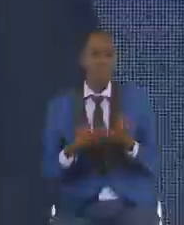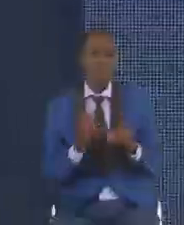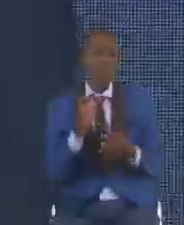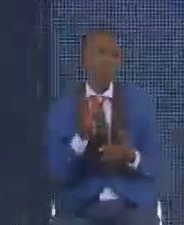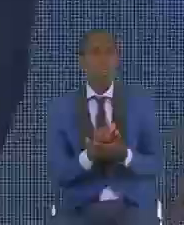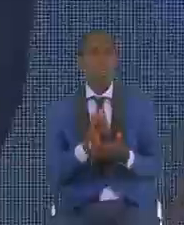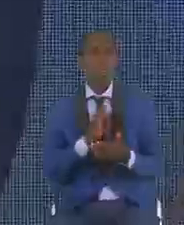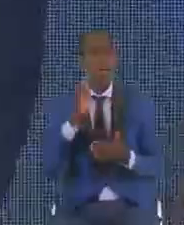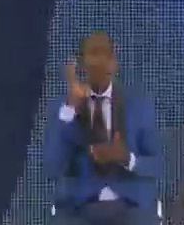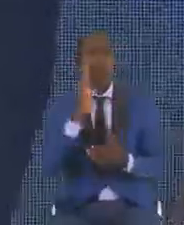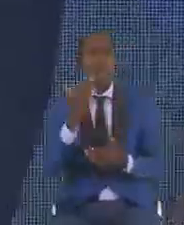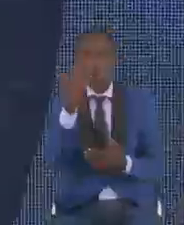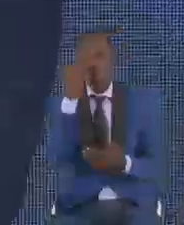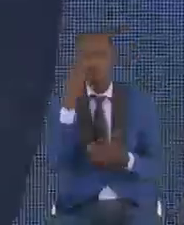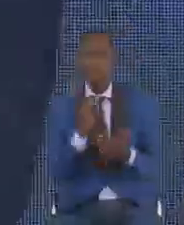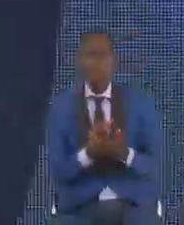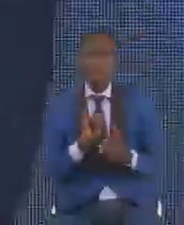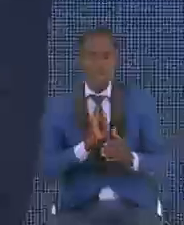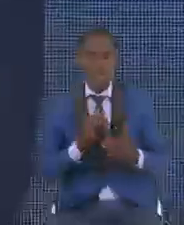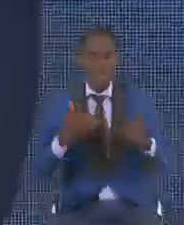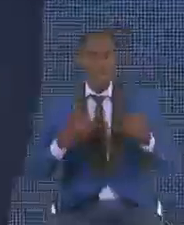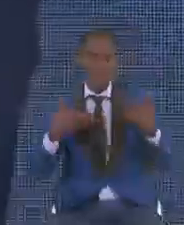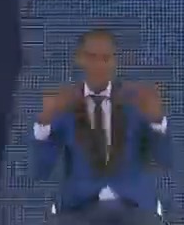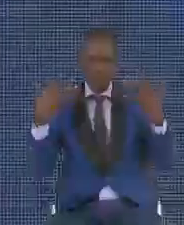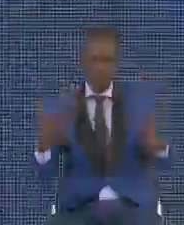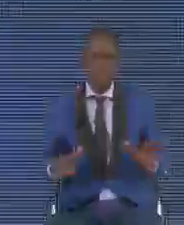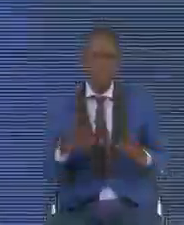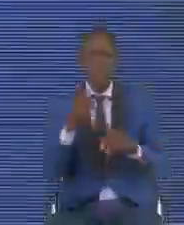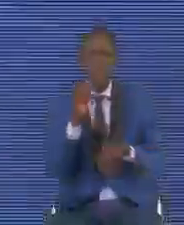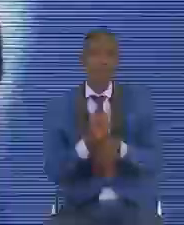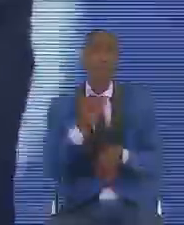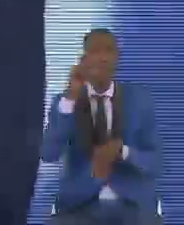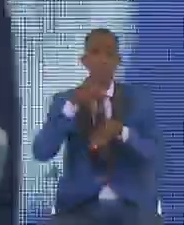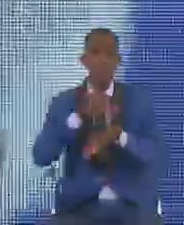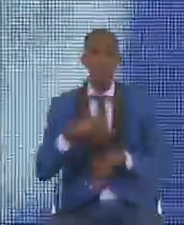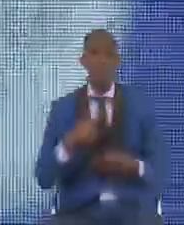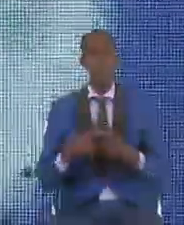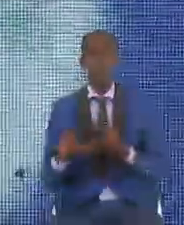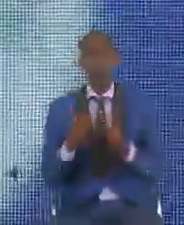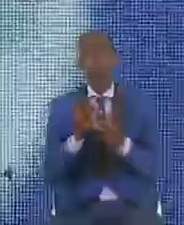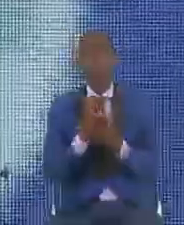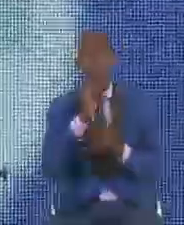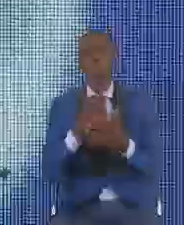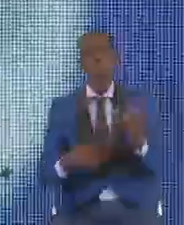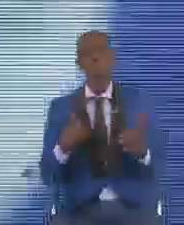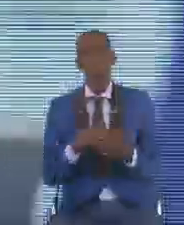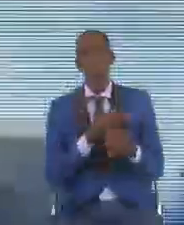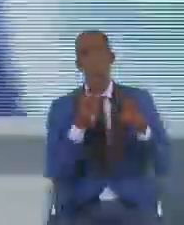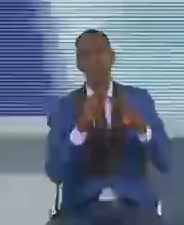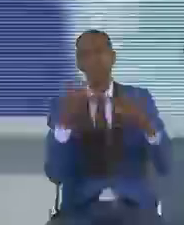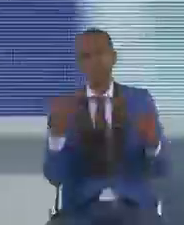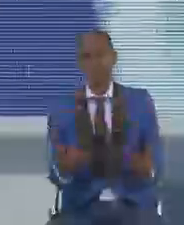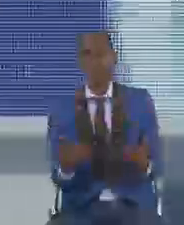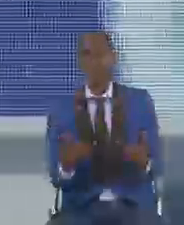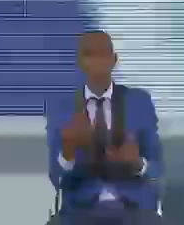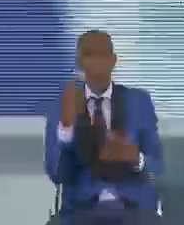will know I have fulfilled the work he gave me to do. That's what we're looking at today. We're looking at